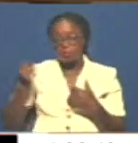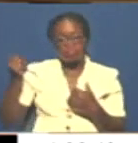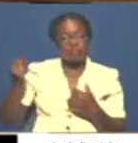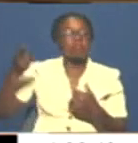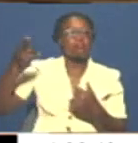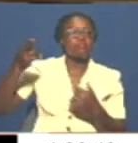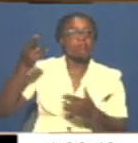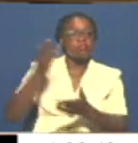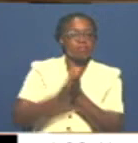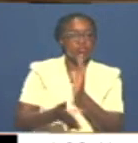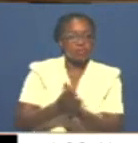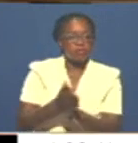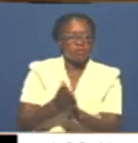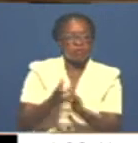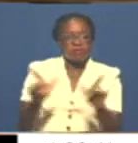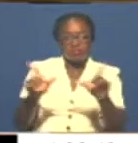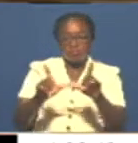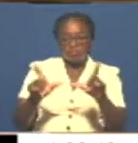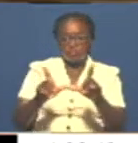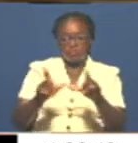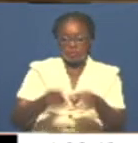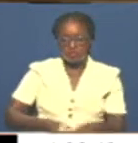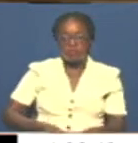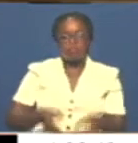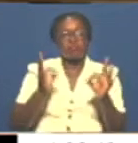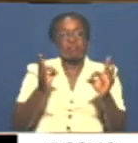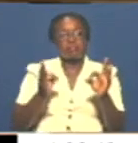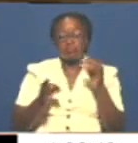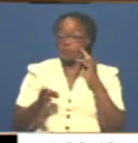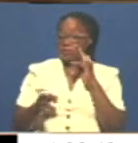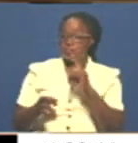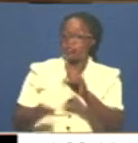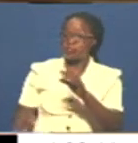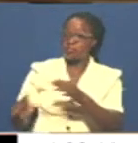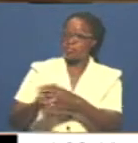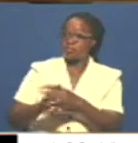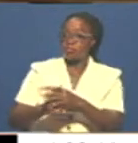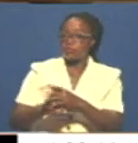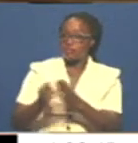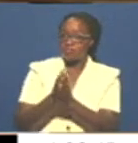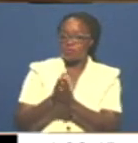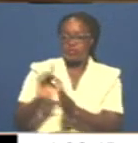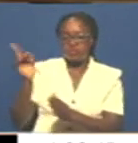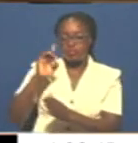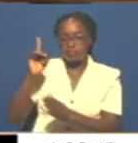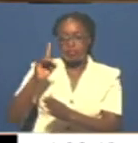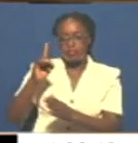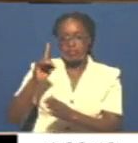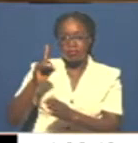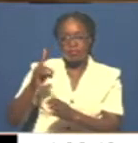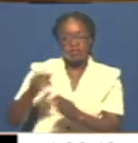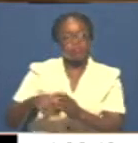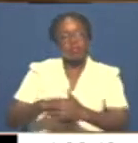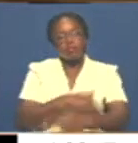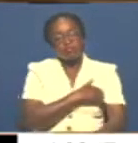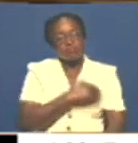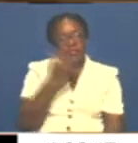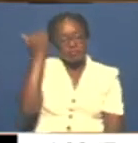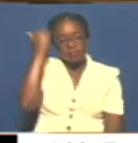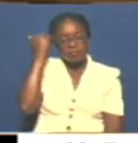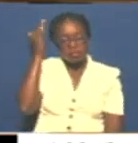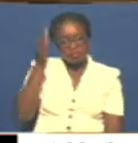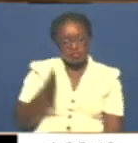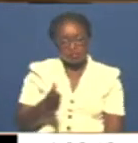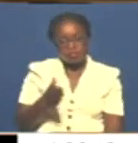without a valid license. The accused, who appeared before Nairobi Chief Magistrate Wendy Muchemi, was ordered to place a cash bail